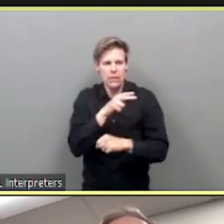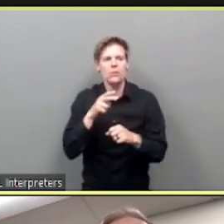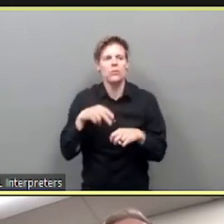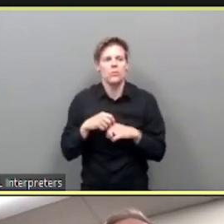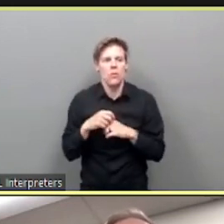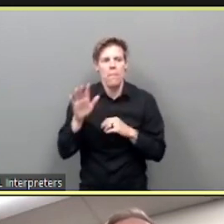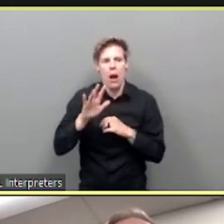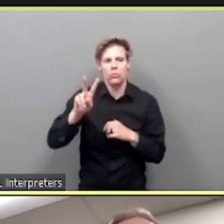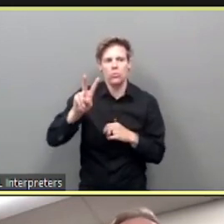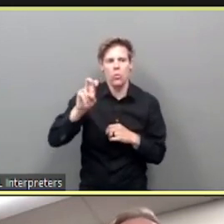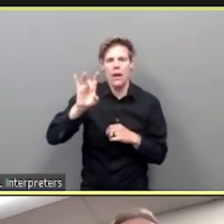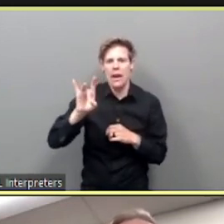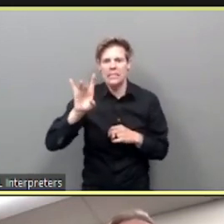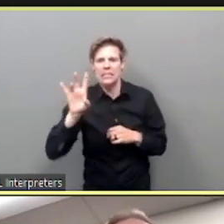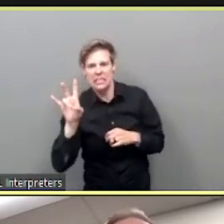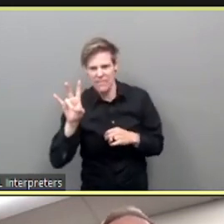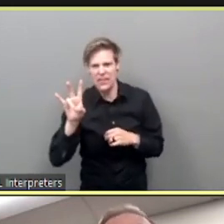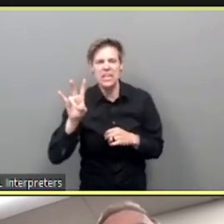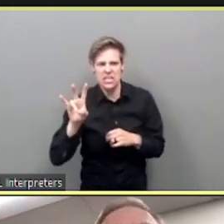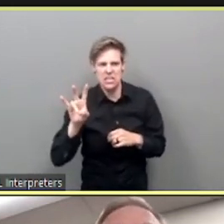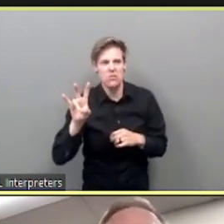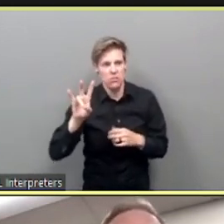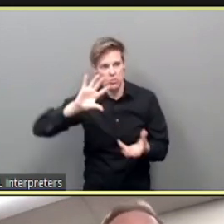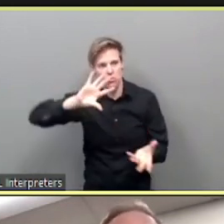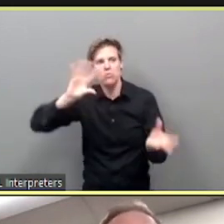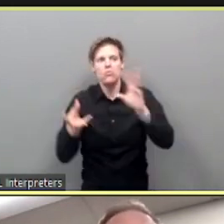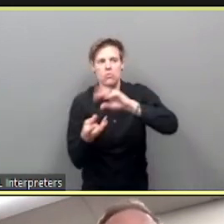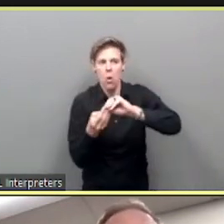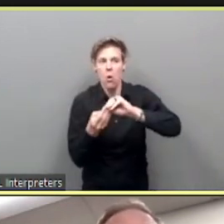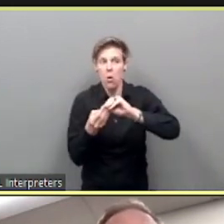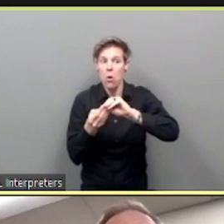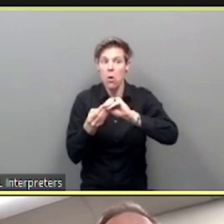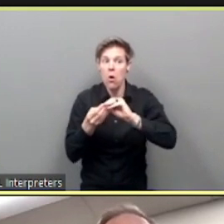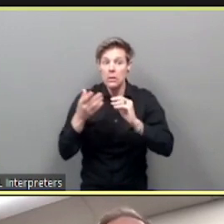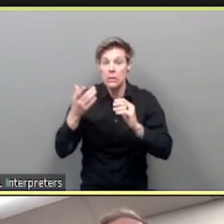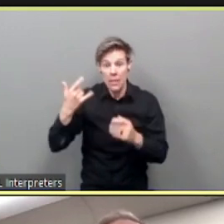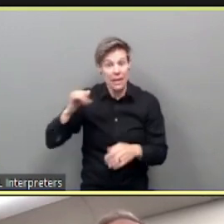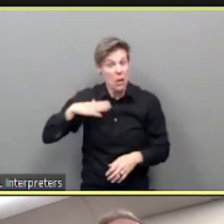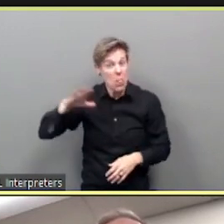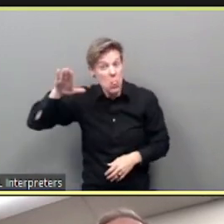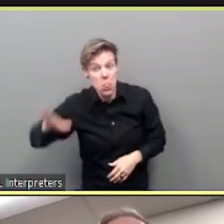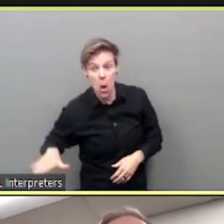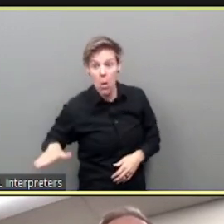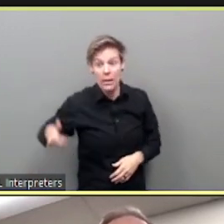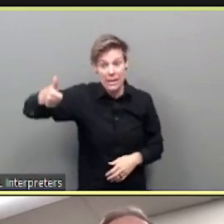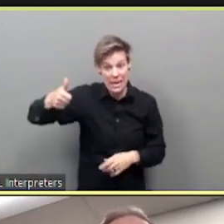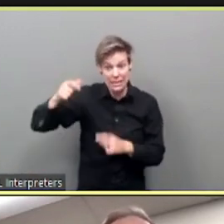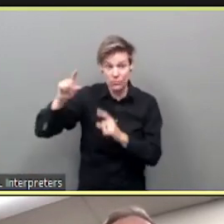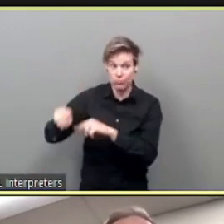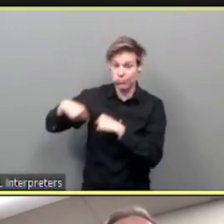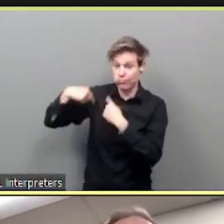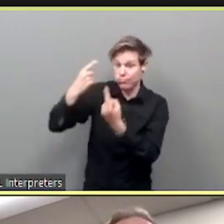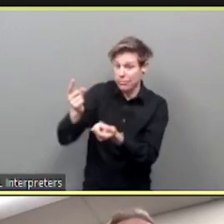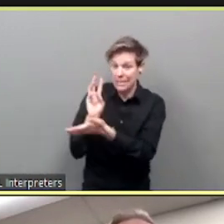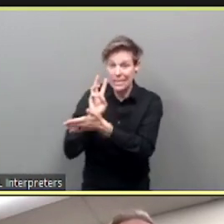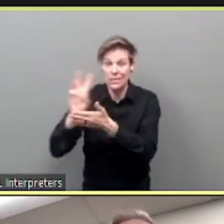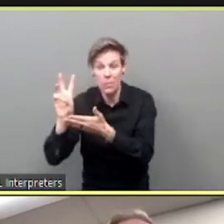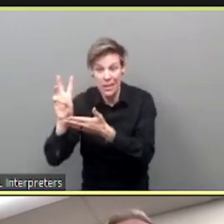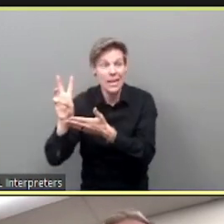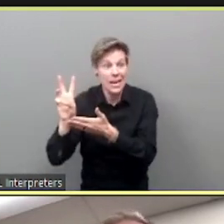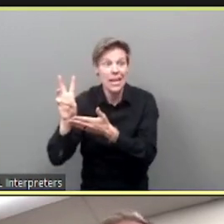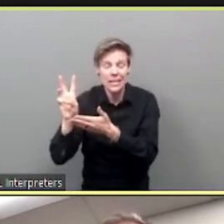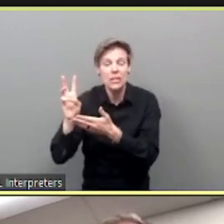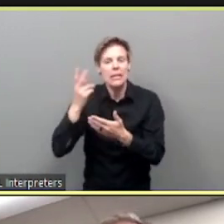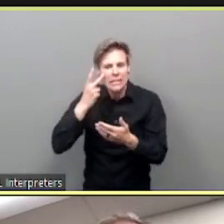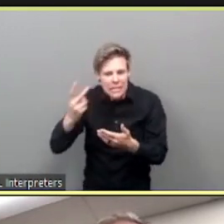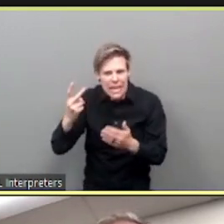287 total. That's a low for the past 6 weeks or so, and a slight downward trend. And so we're hoping to see that